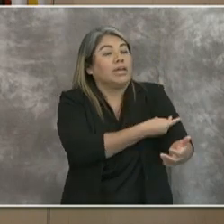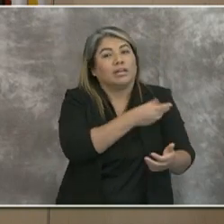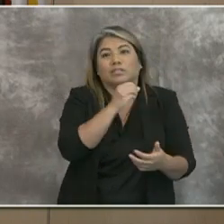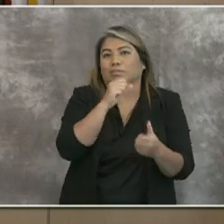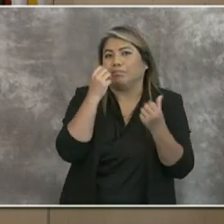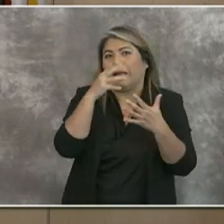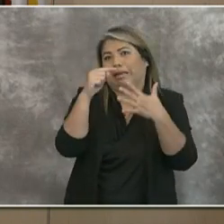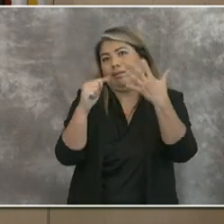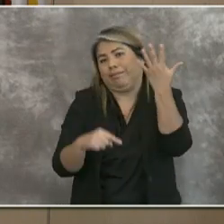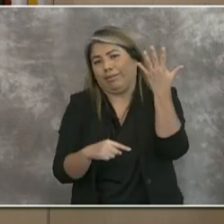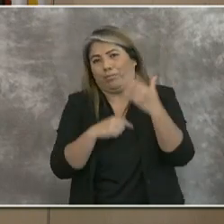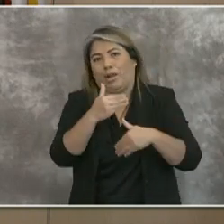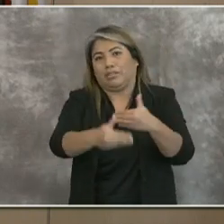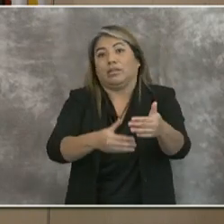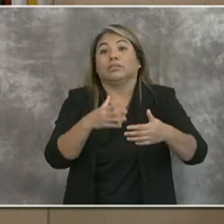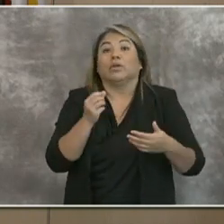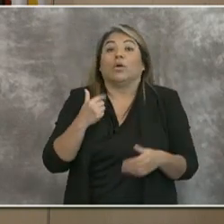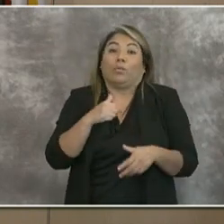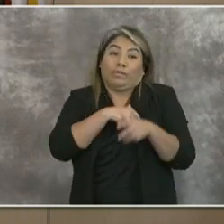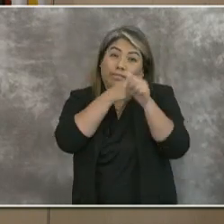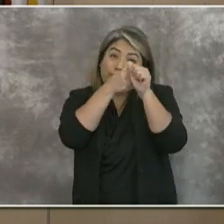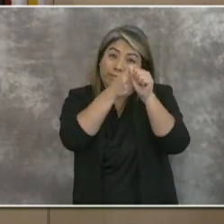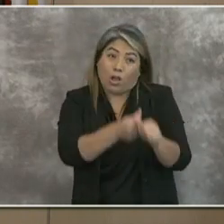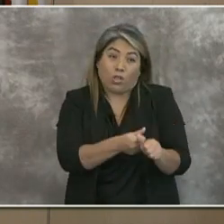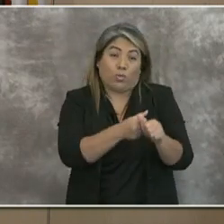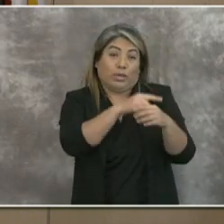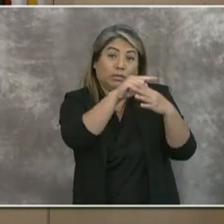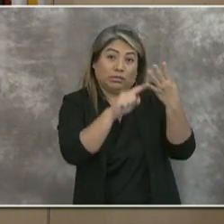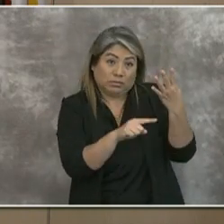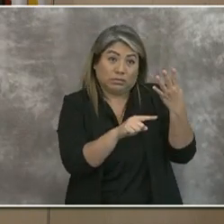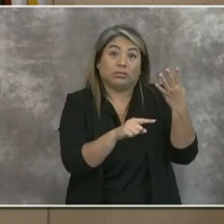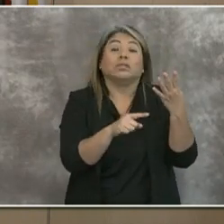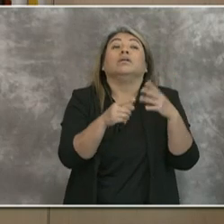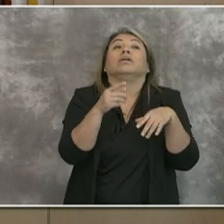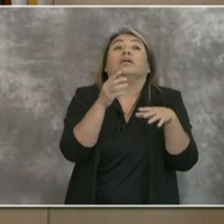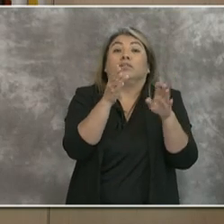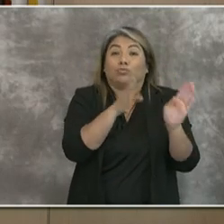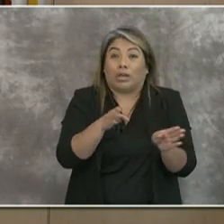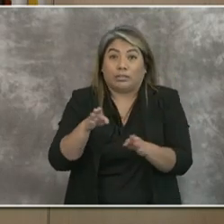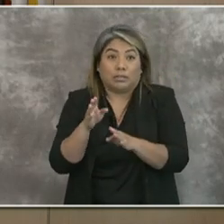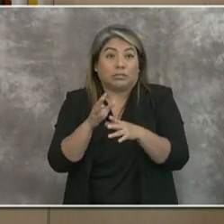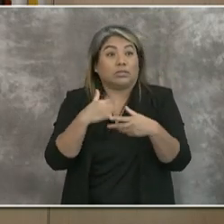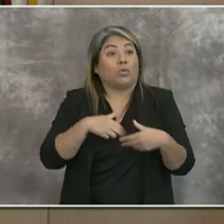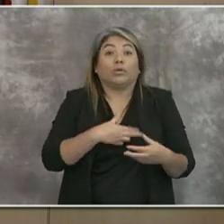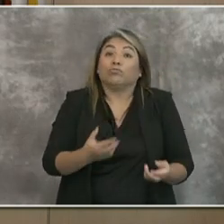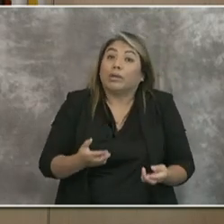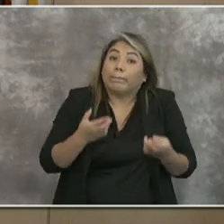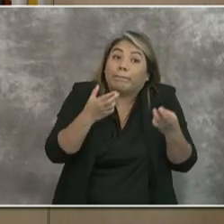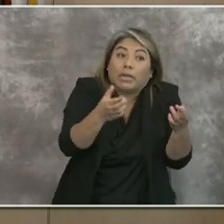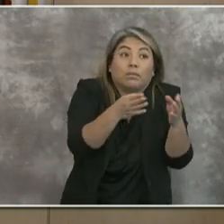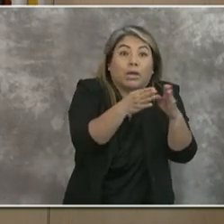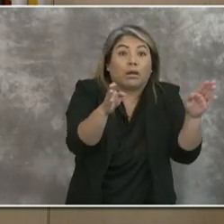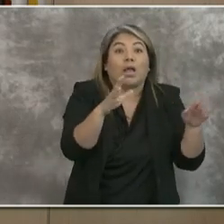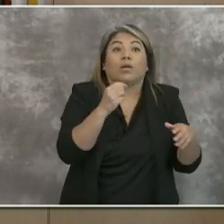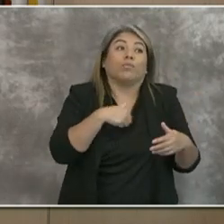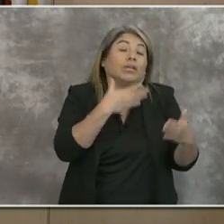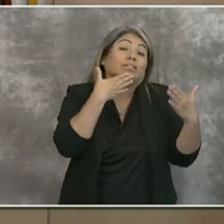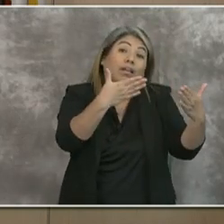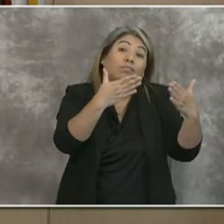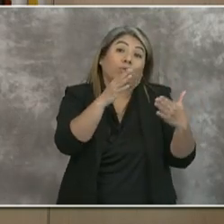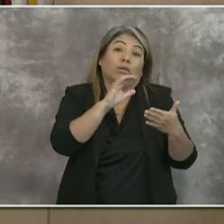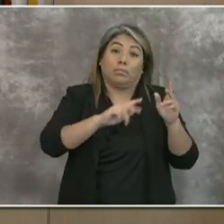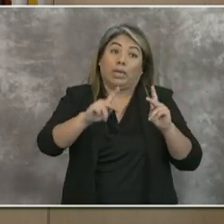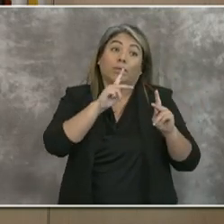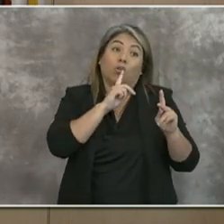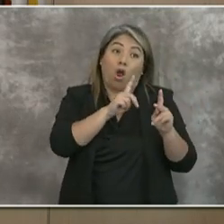we are just staying the course with the strategies that we are recommending to the general public, and we are thankful that the public is